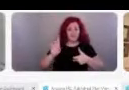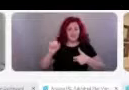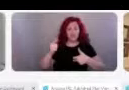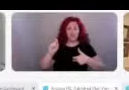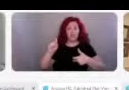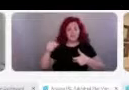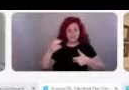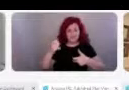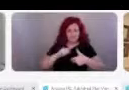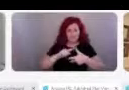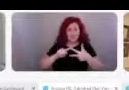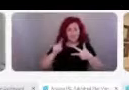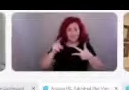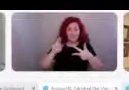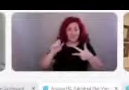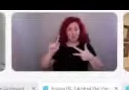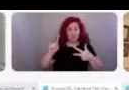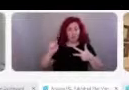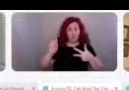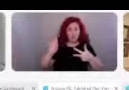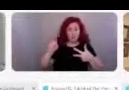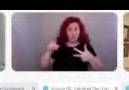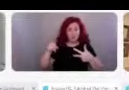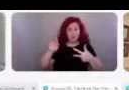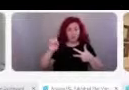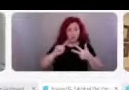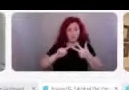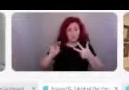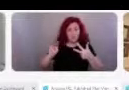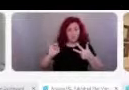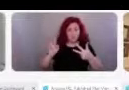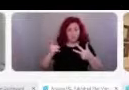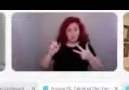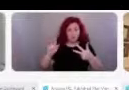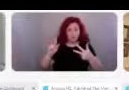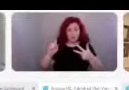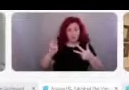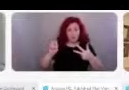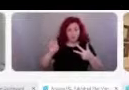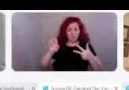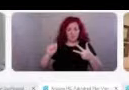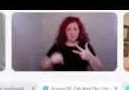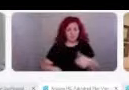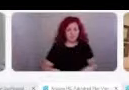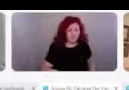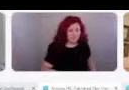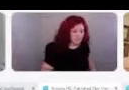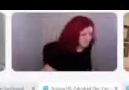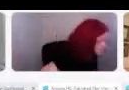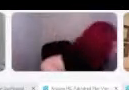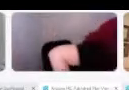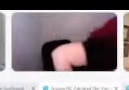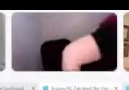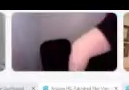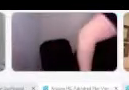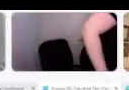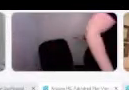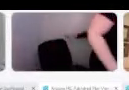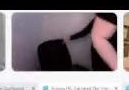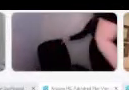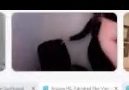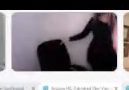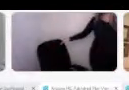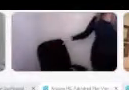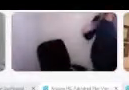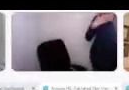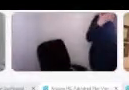craig stephen april turnquist and michael olivares okay yes